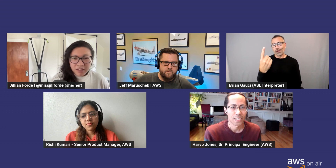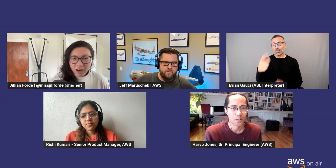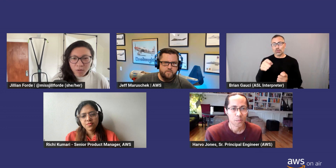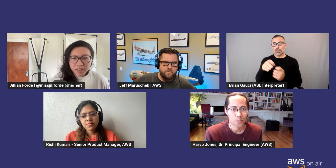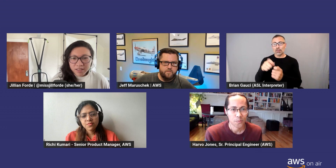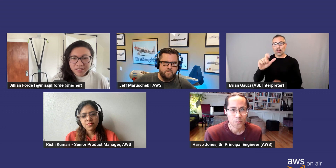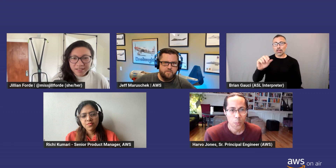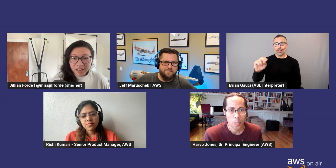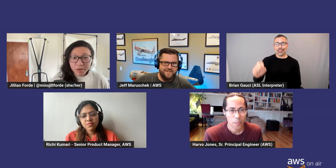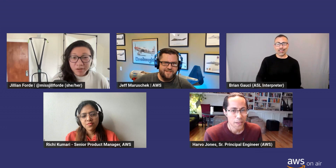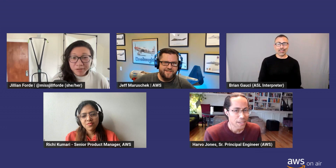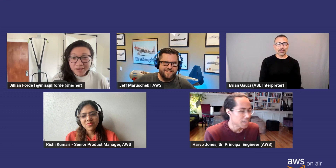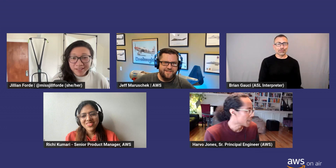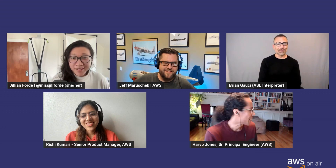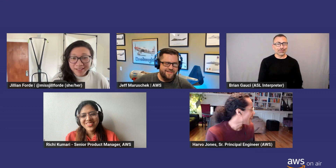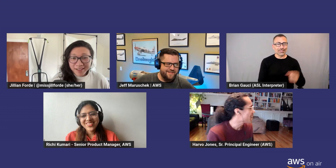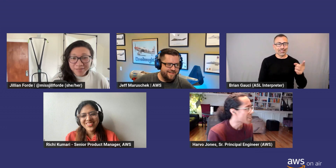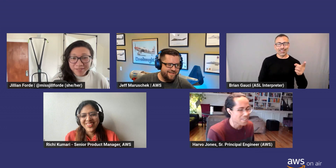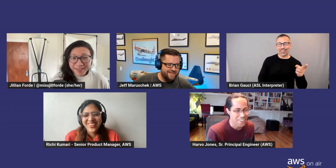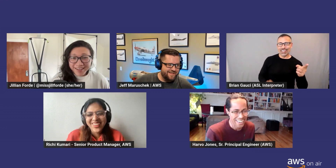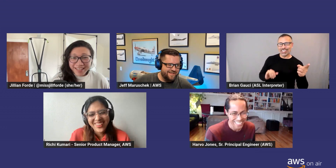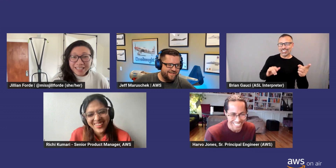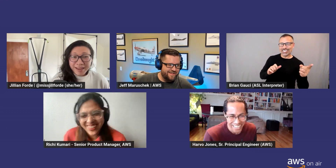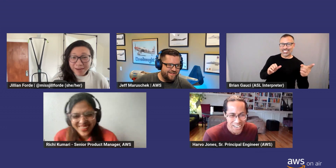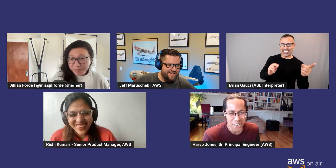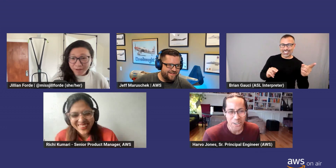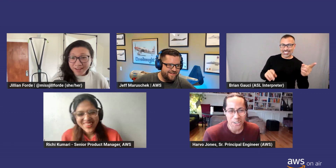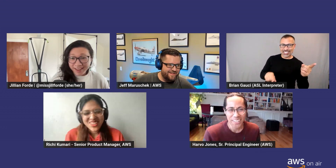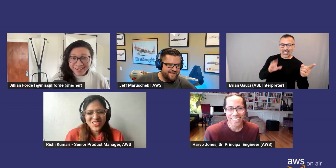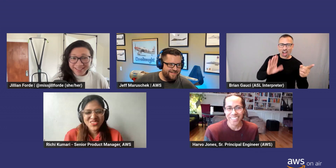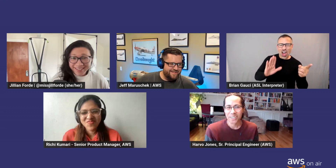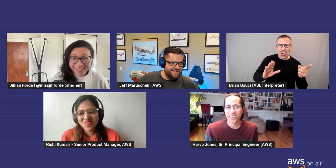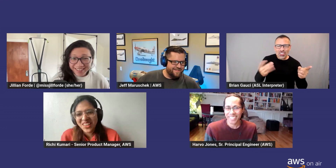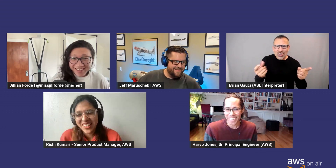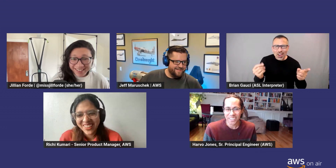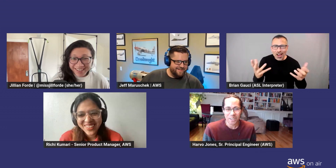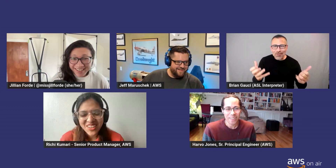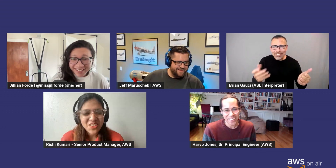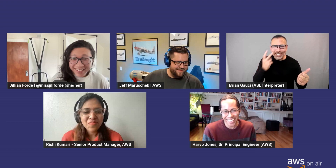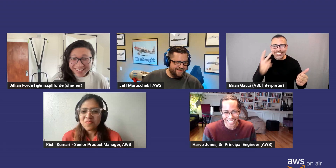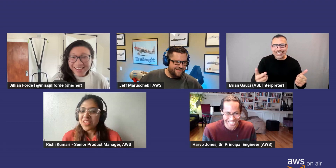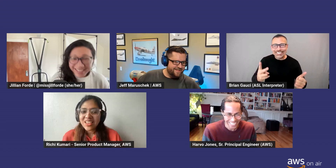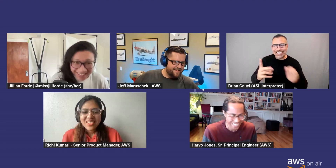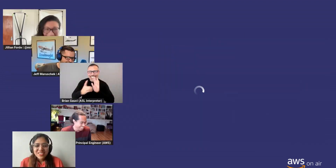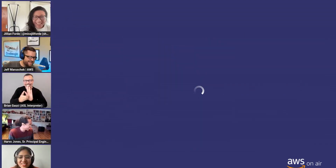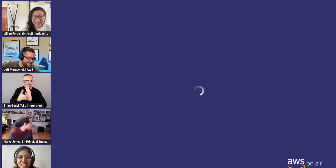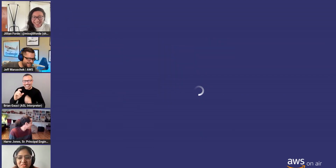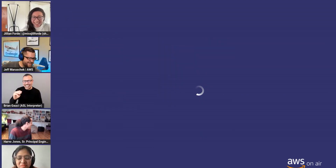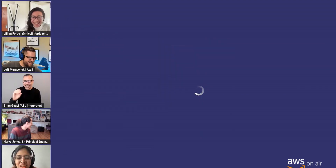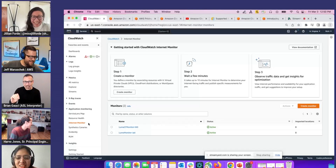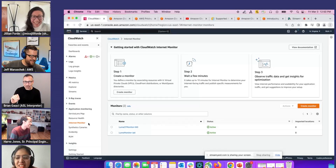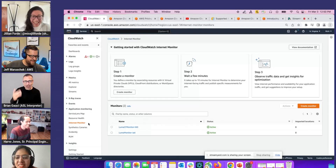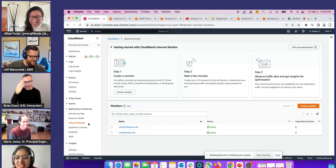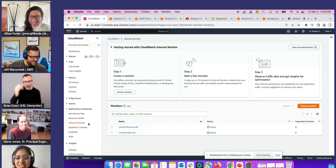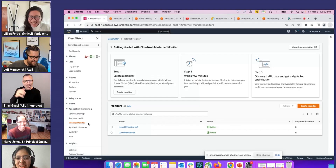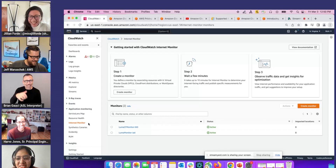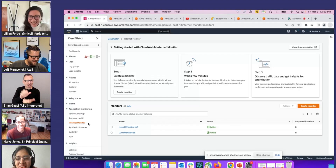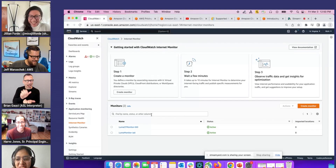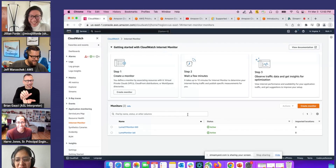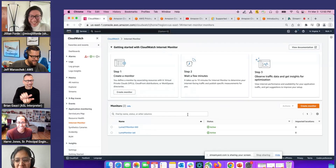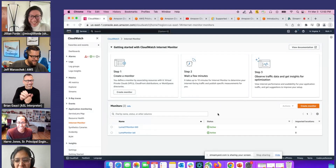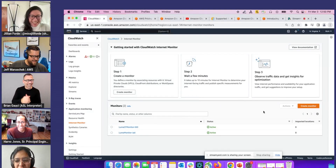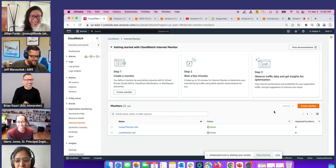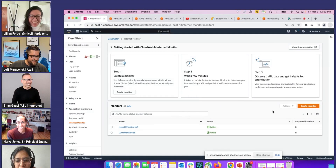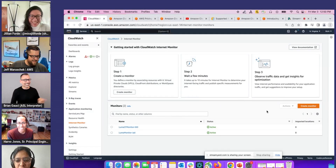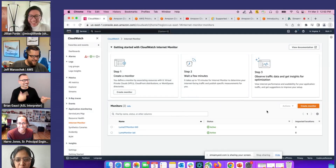I think your dog wants to see a demo. That's why it keeps barking. Richie, can you help out? Yeah, let's get